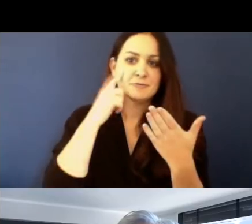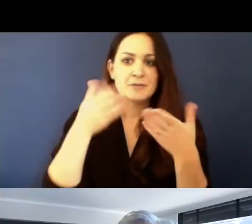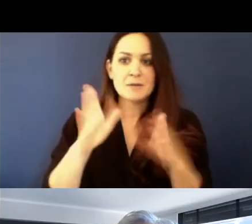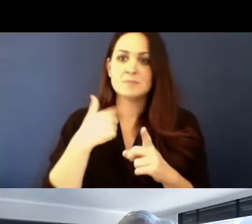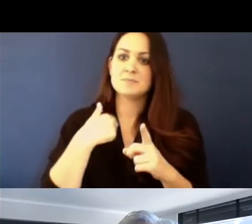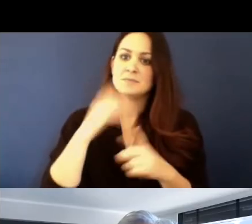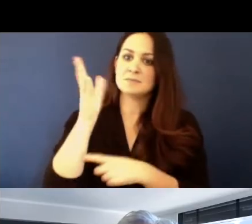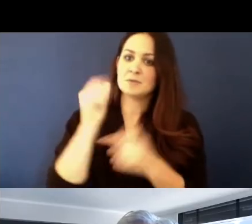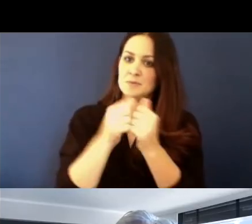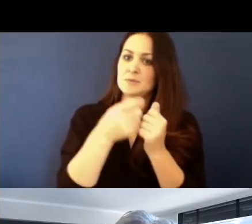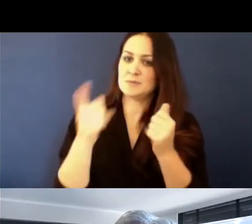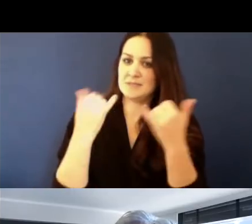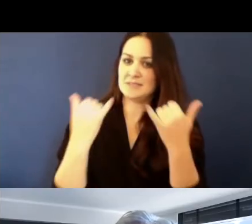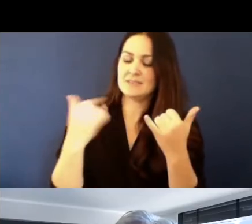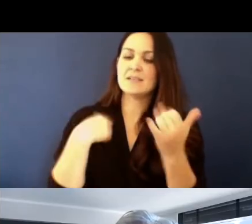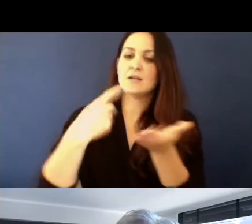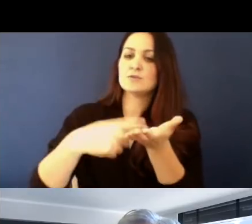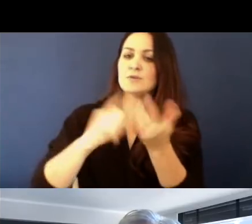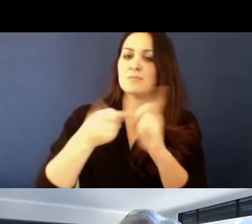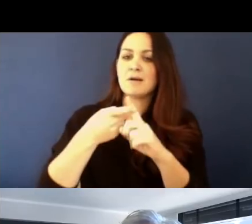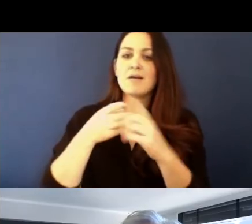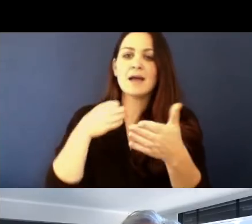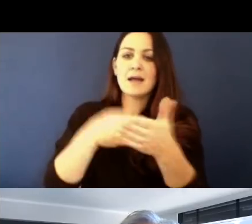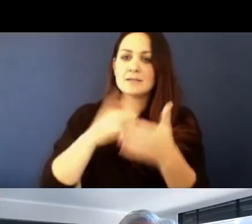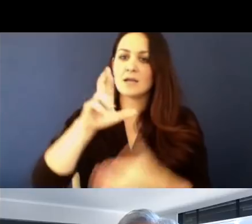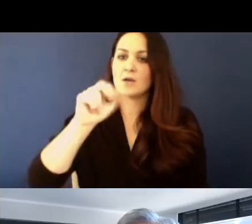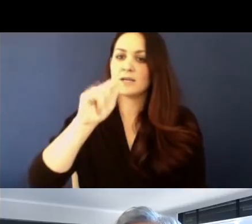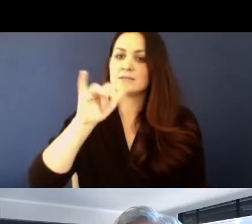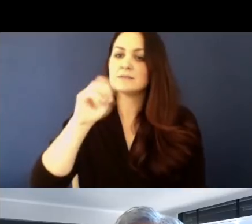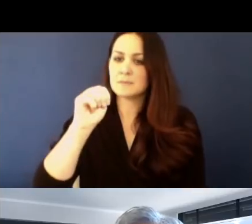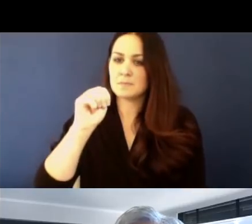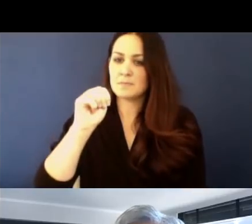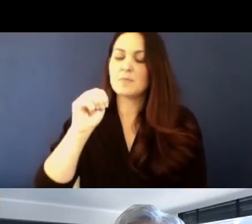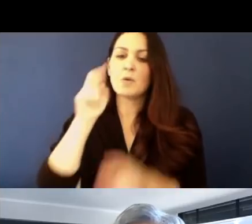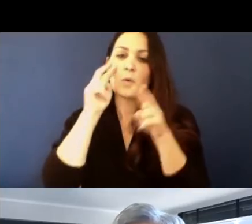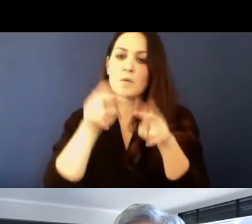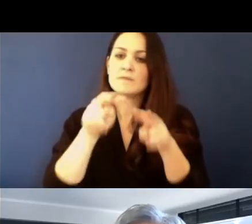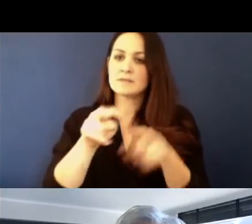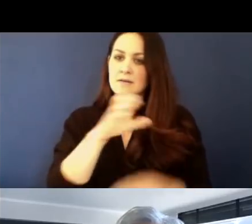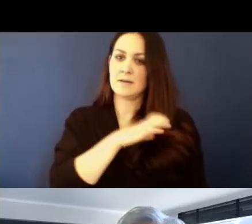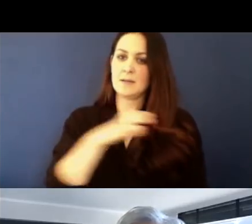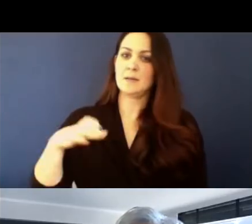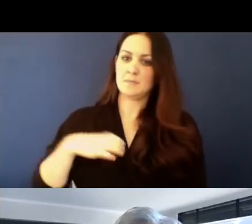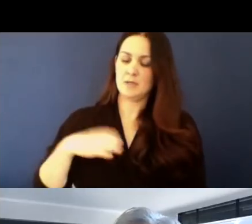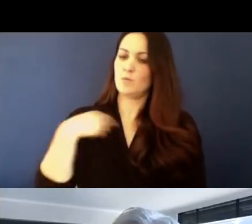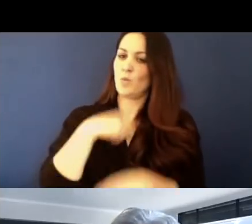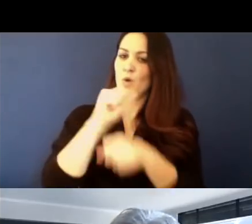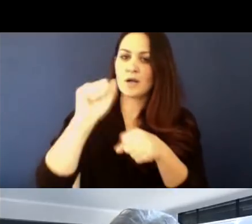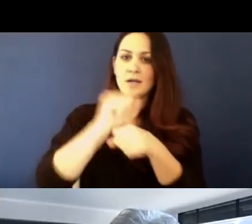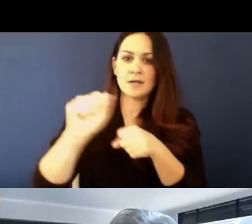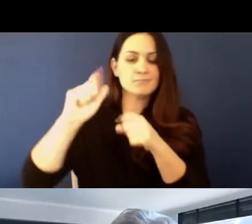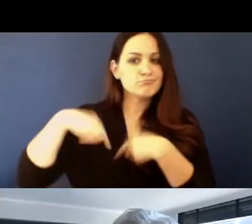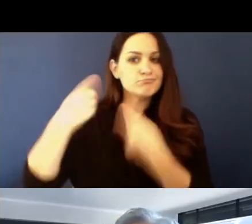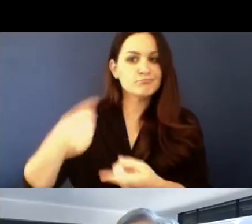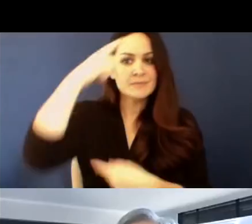the Anti-Racism Oversight Committee. We have been working on this throughout the summer, and I am